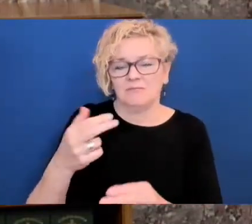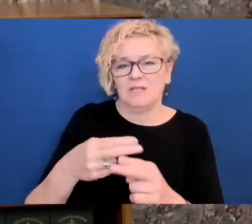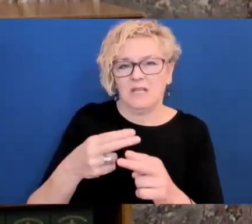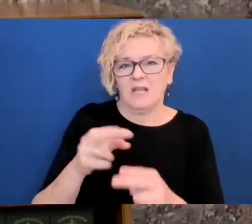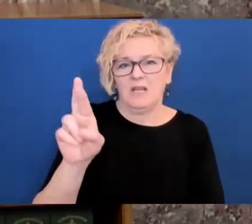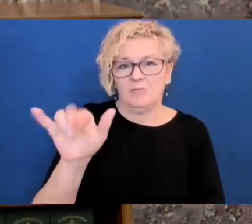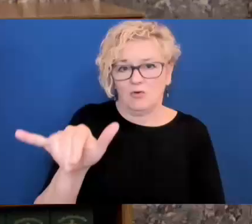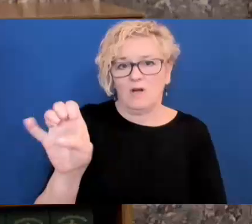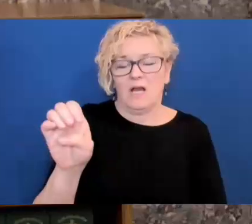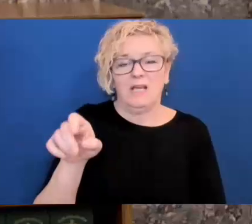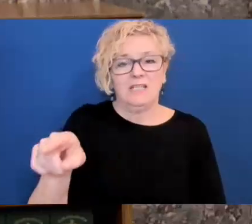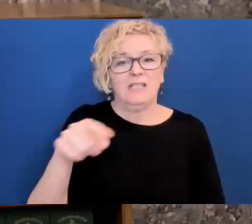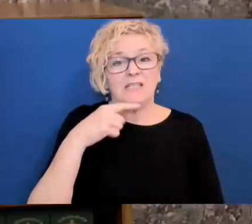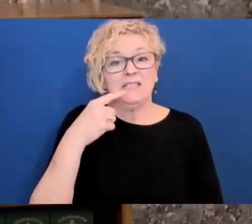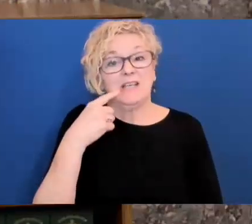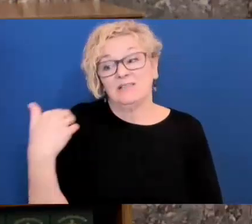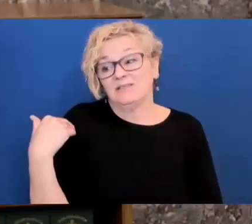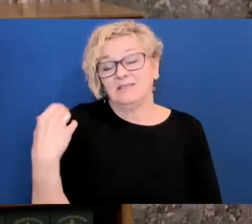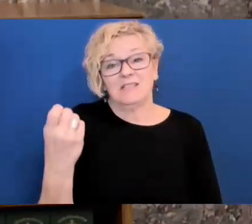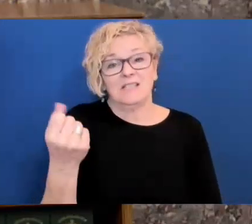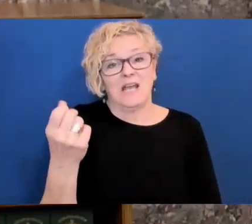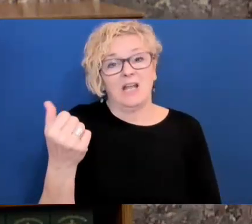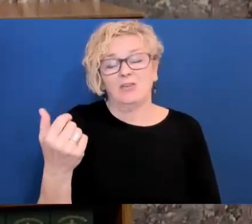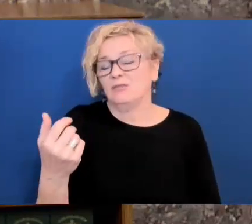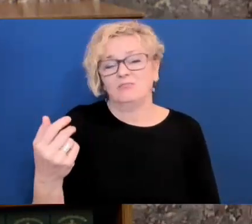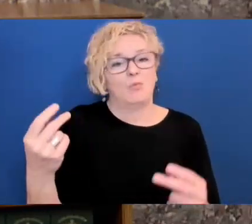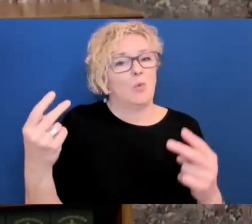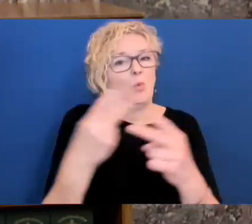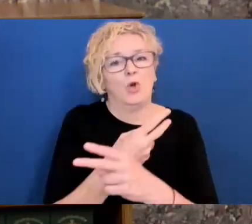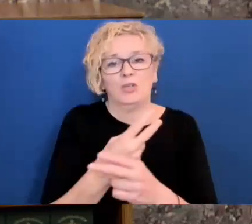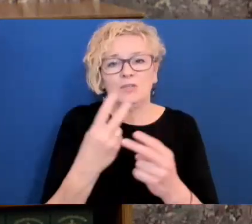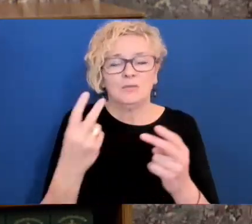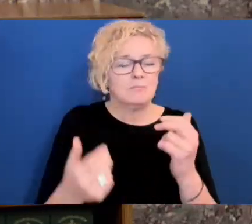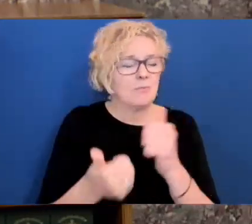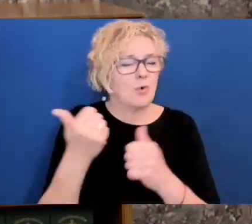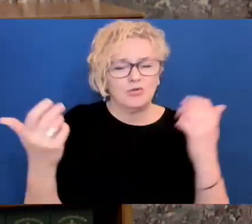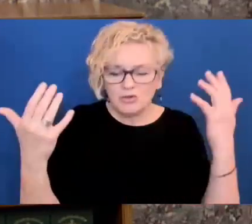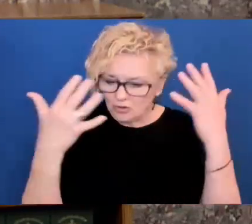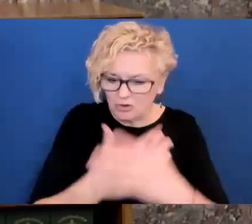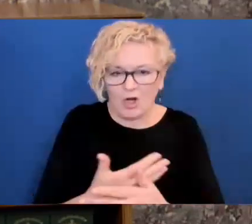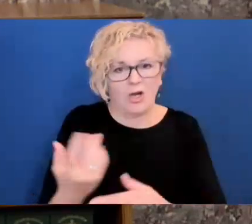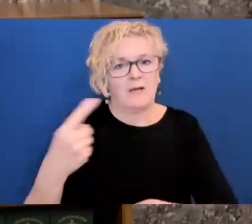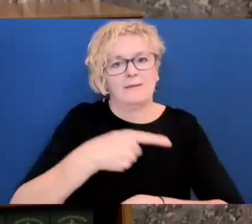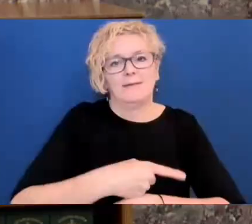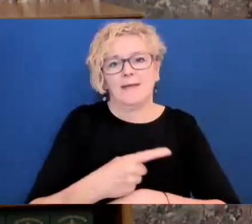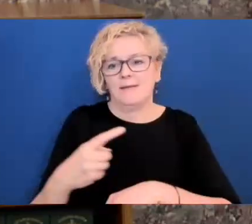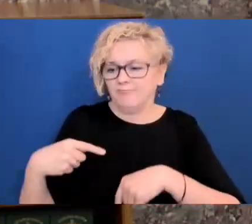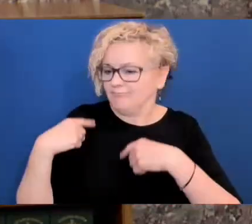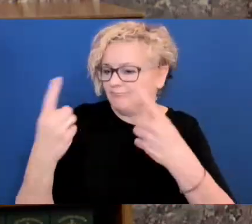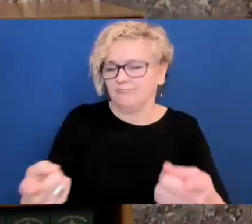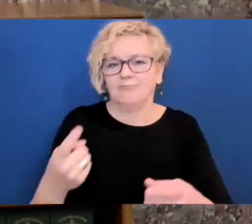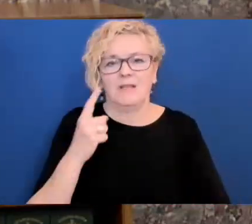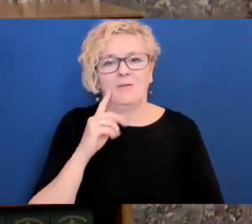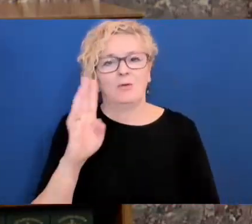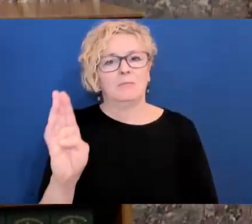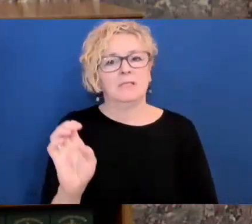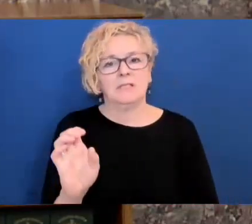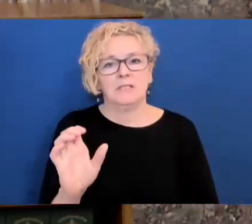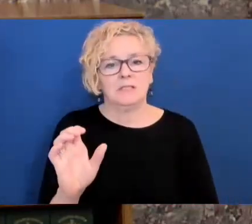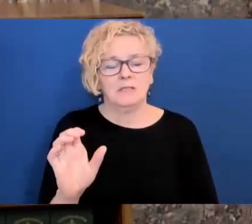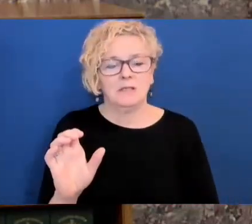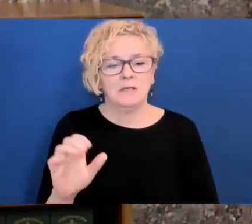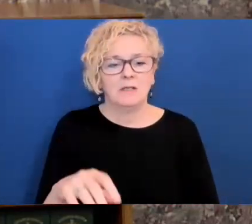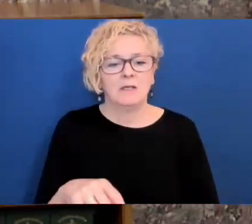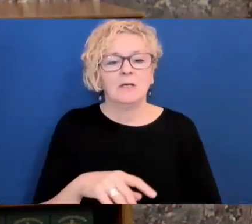history. But despite this darkest time, we saw the best in humanity shine through the actions of